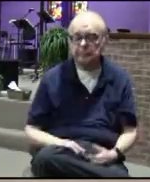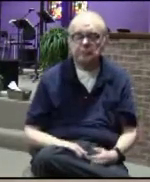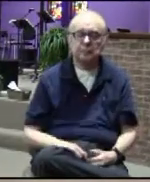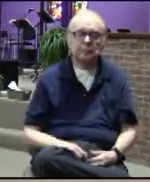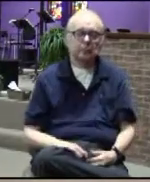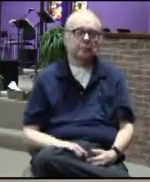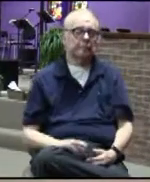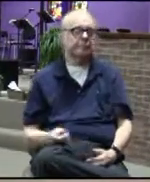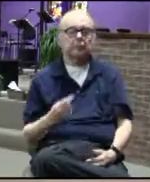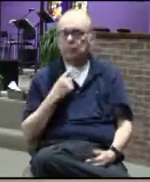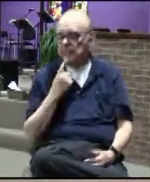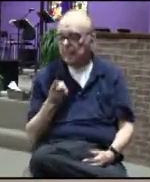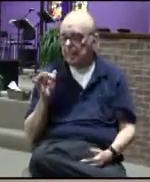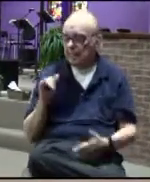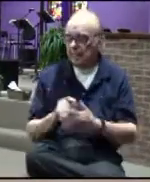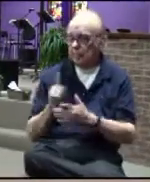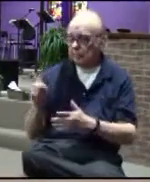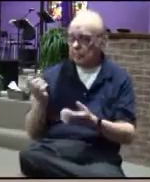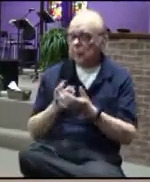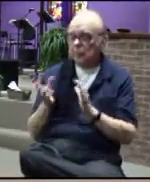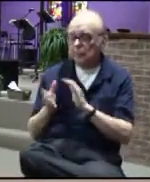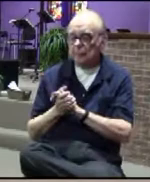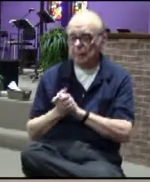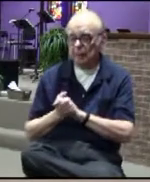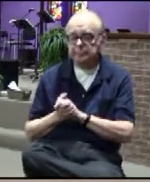he did and he says that's the one I want to marry